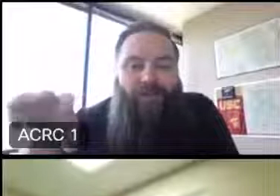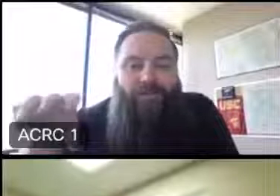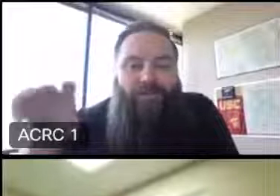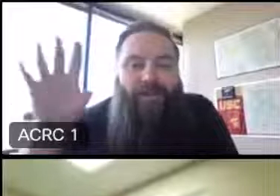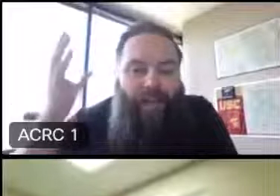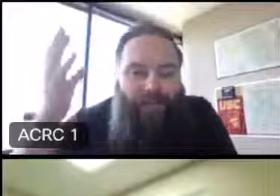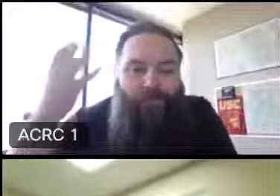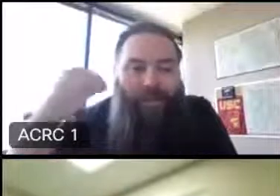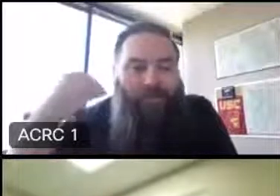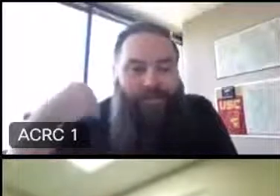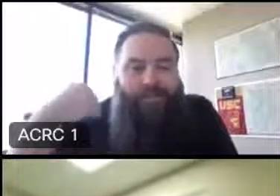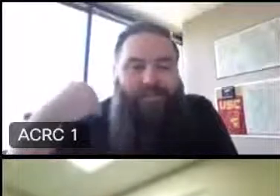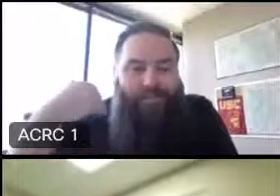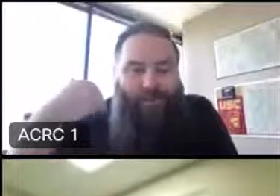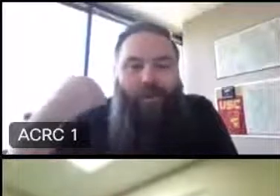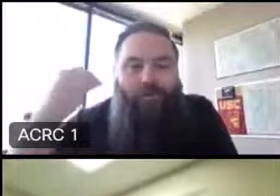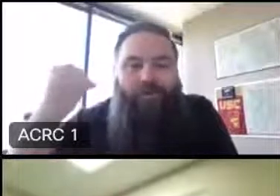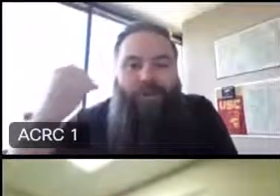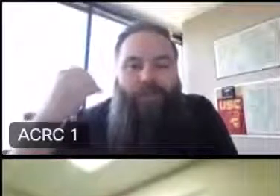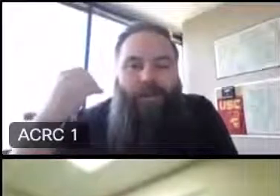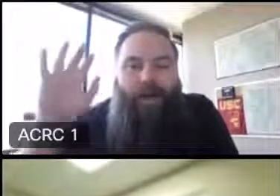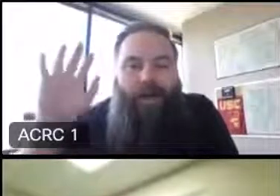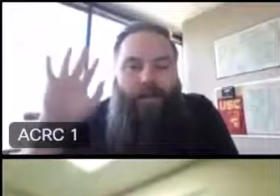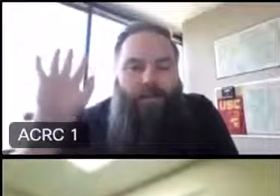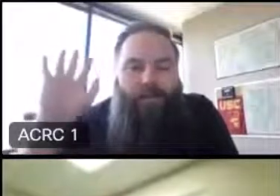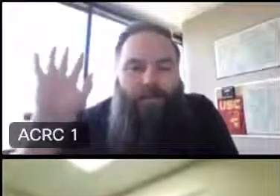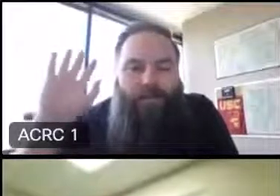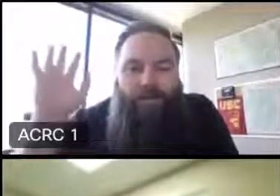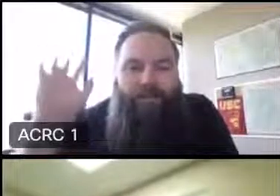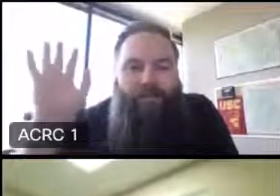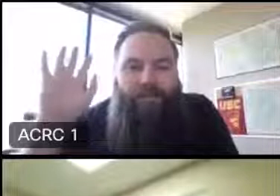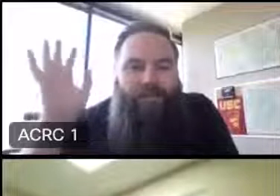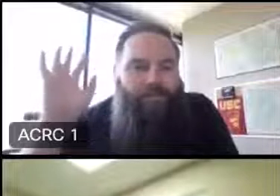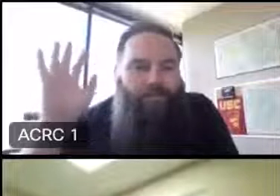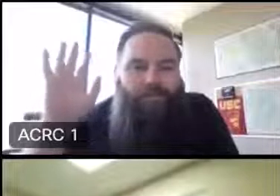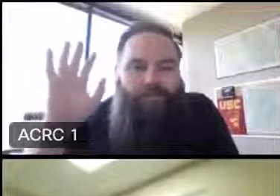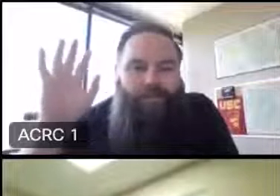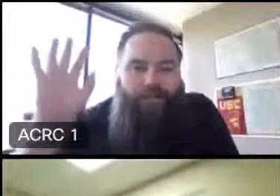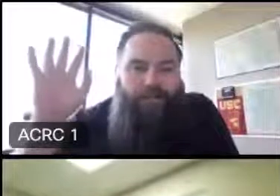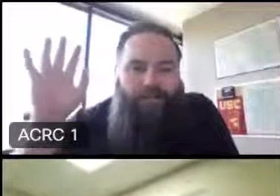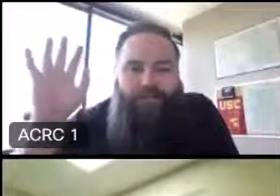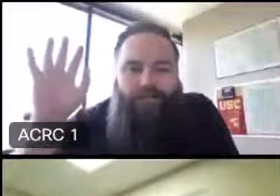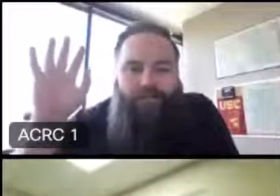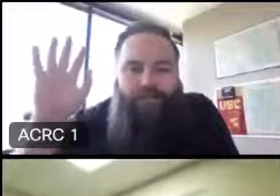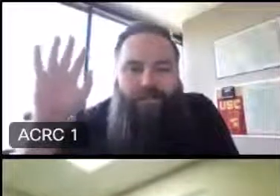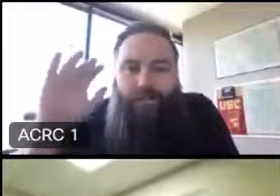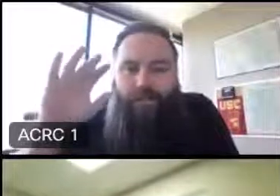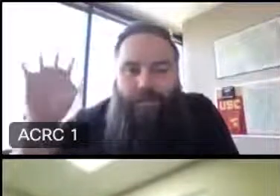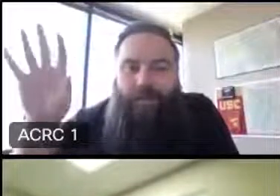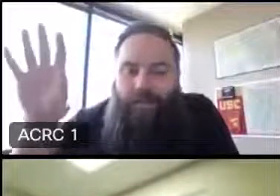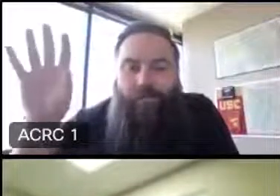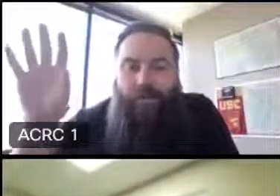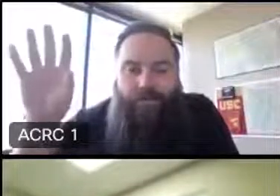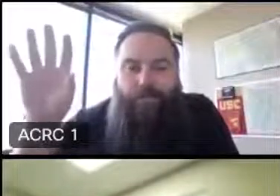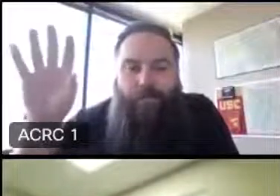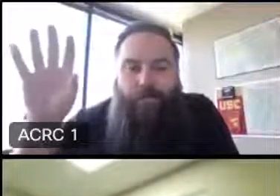those vendors and saying, hey, do you mind if we discuss this during our workshop? I don't think there need to be any secrets out there, folks, as it relates to these types of things, and like